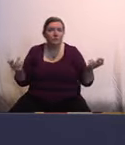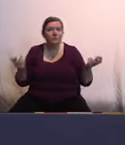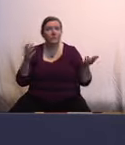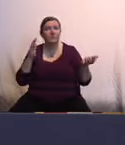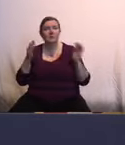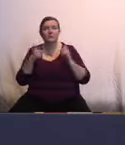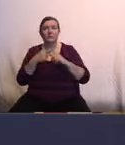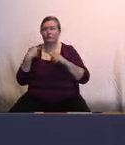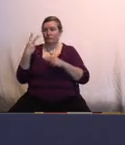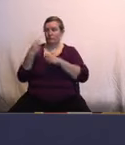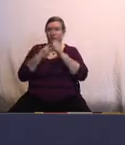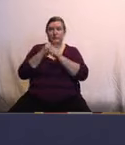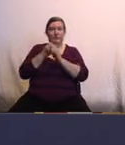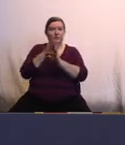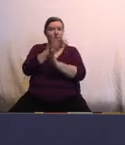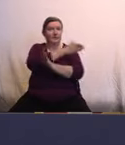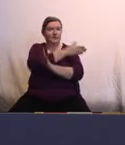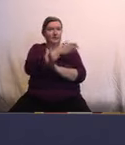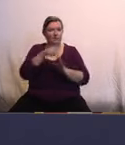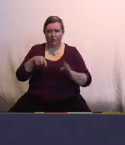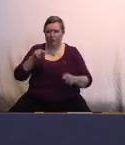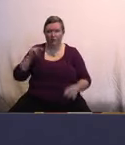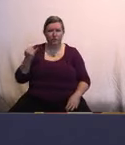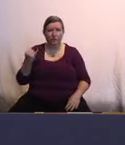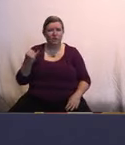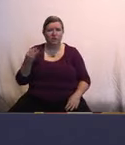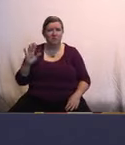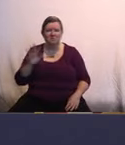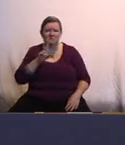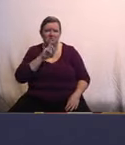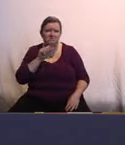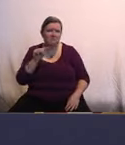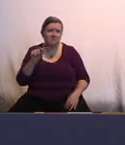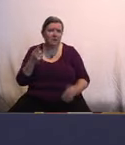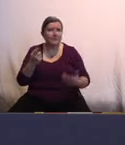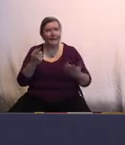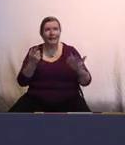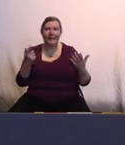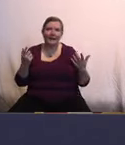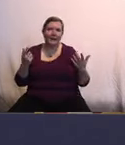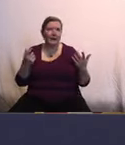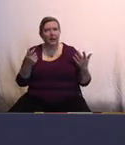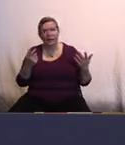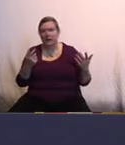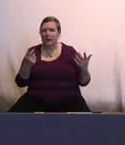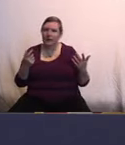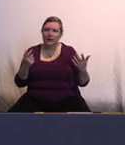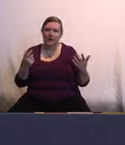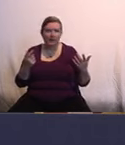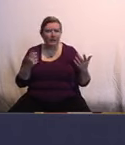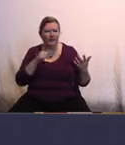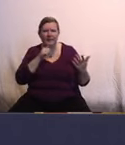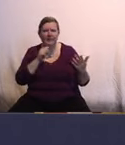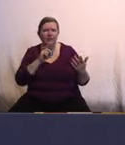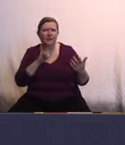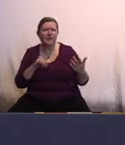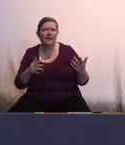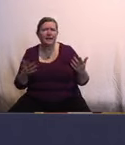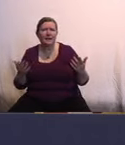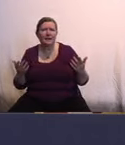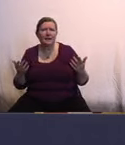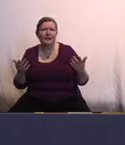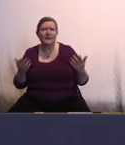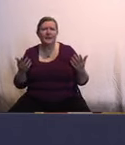New Jersey, but around the country, have been of mixed utility. I think the most impact we had